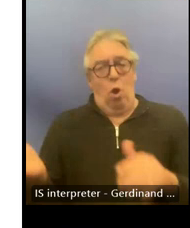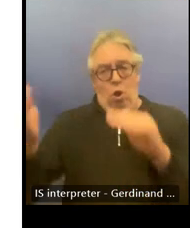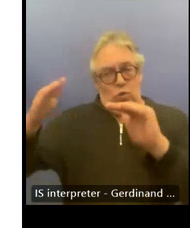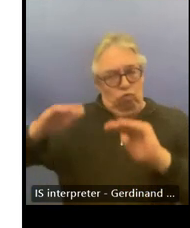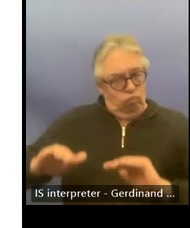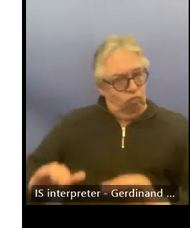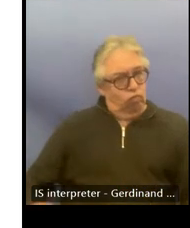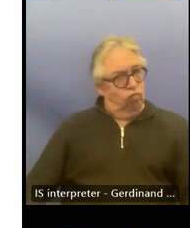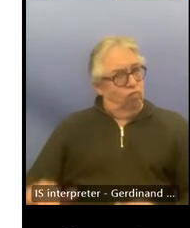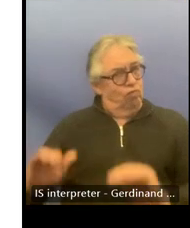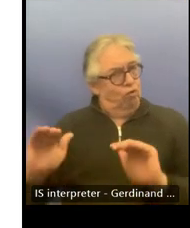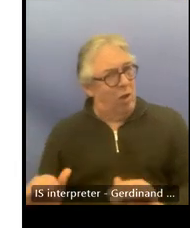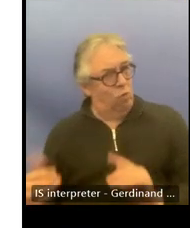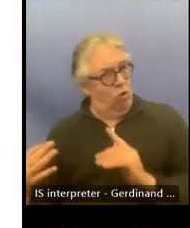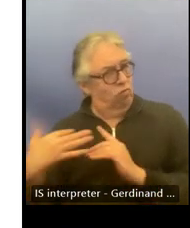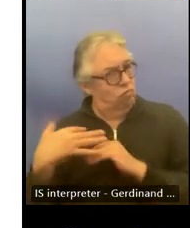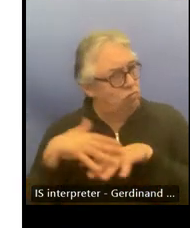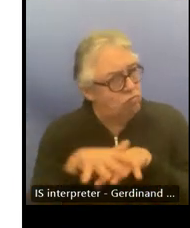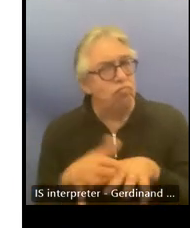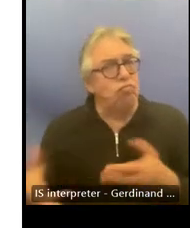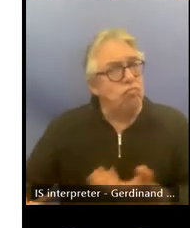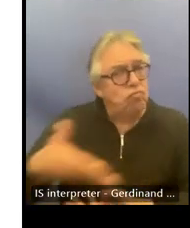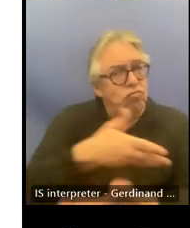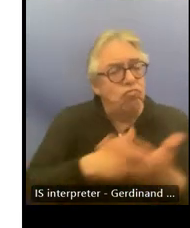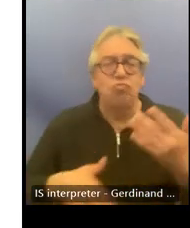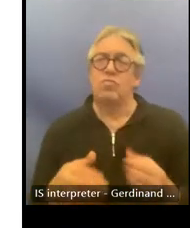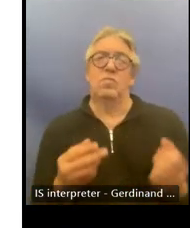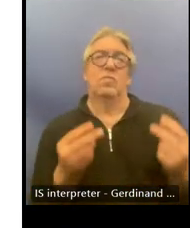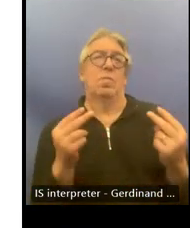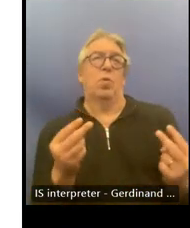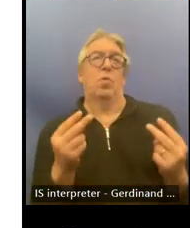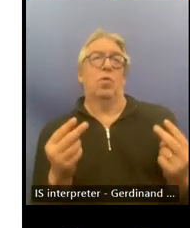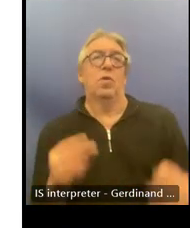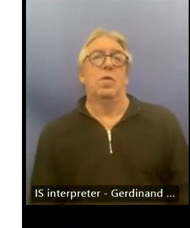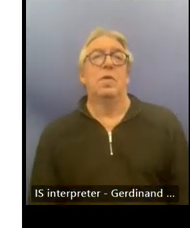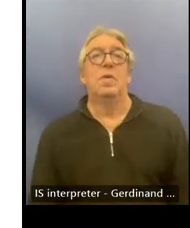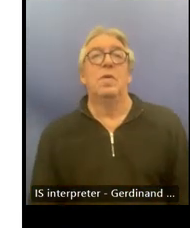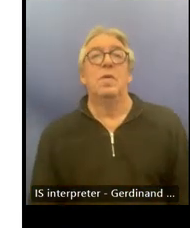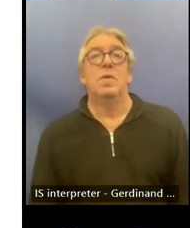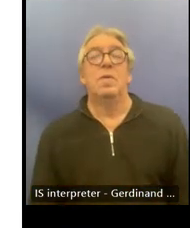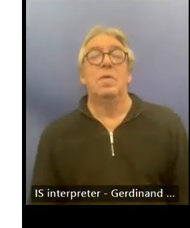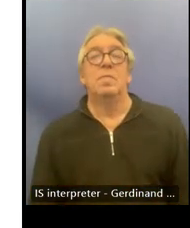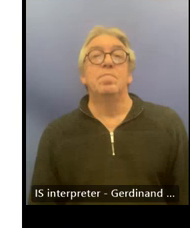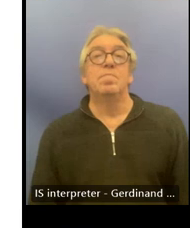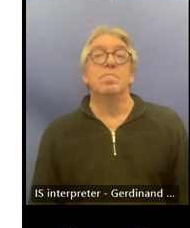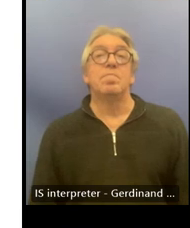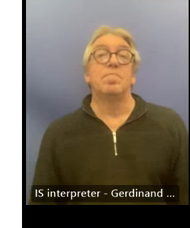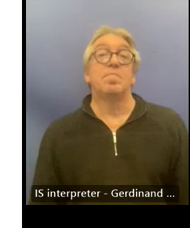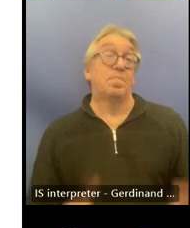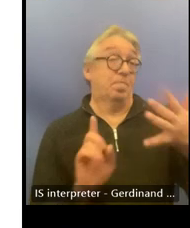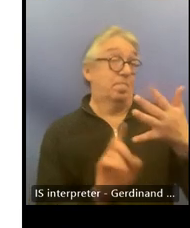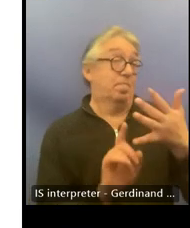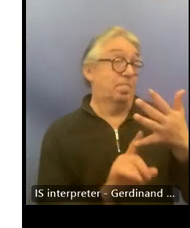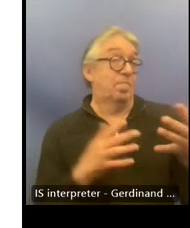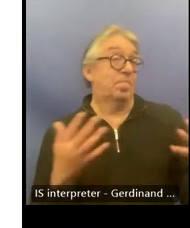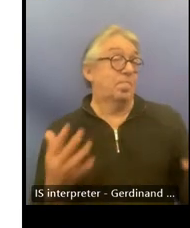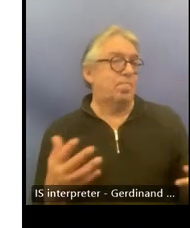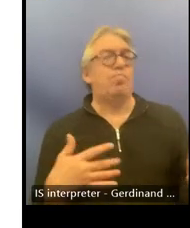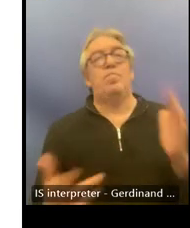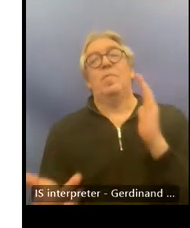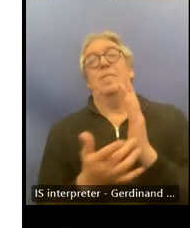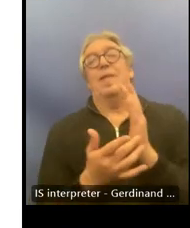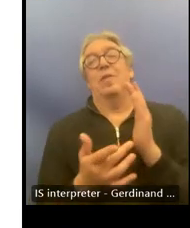plays a key role. And our USP here in the entire program is that it's tech-enabled. We have the entire